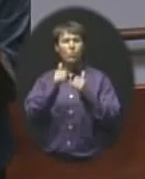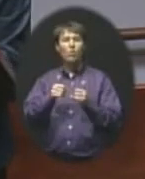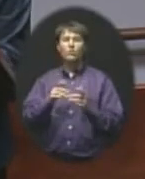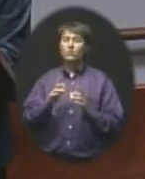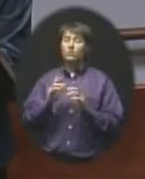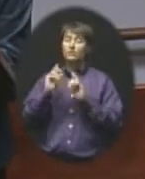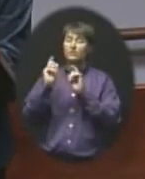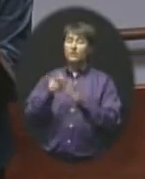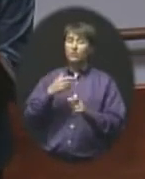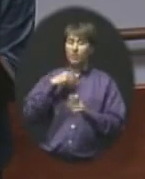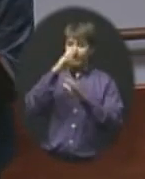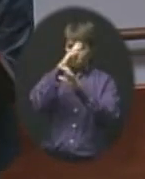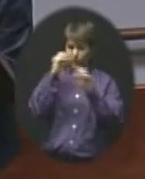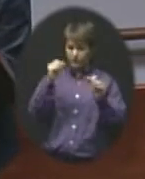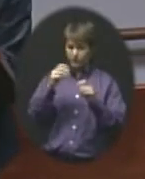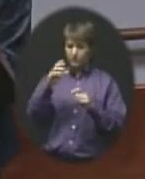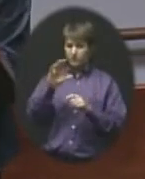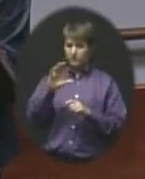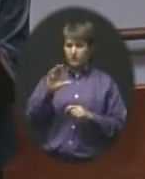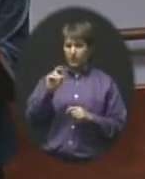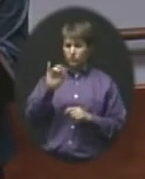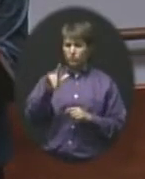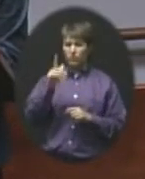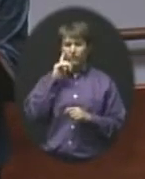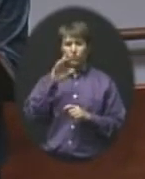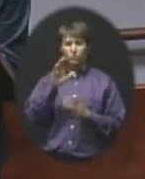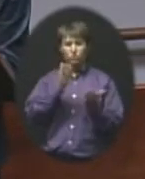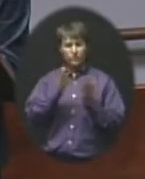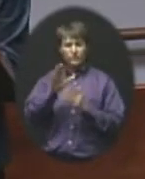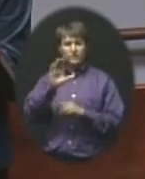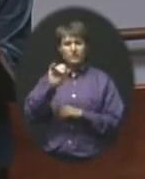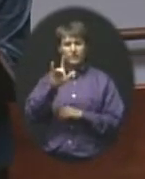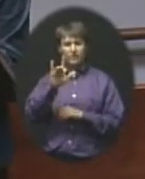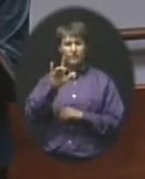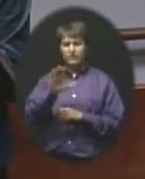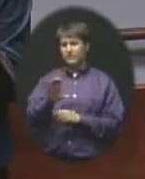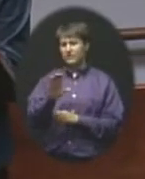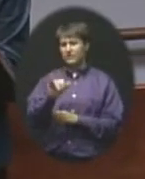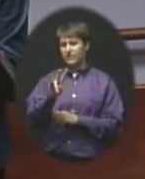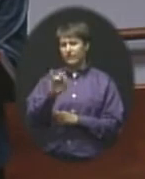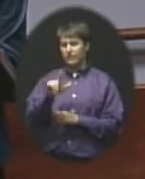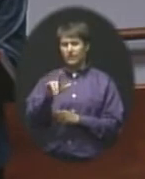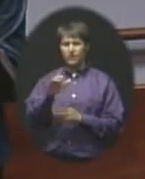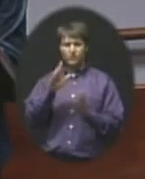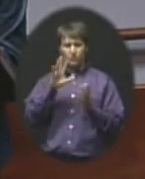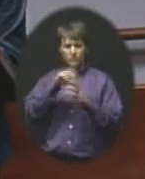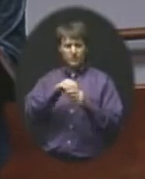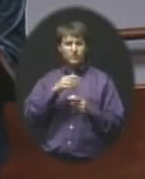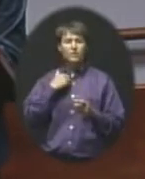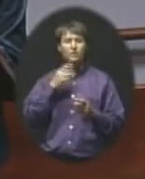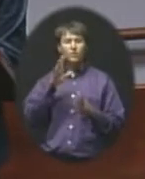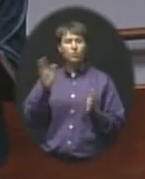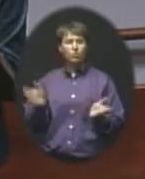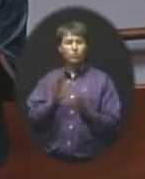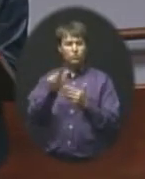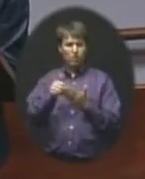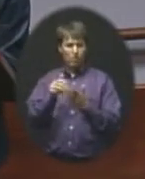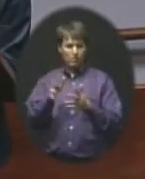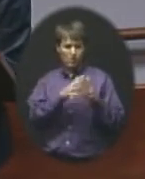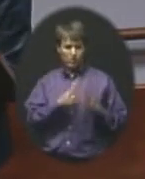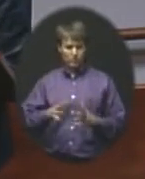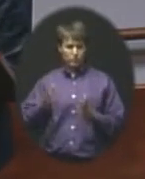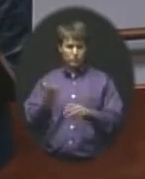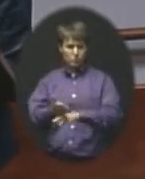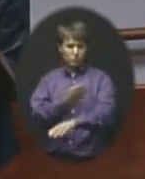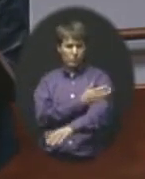President's Council on Service and Civic Participation to recognize the best in American spirit and to encourage all Americans to improve their communities through